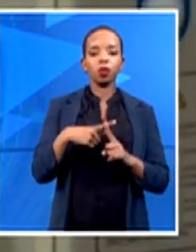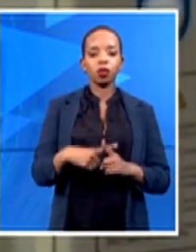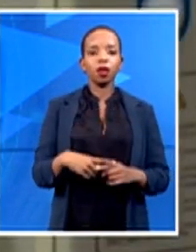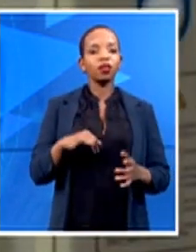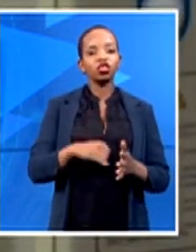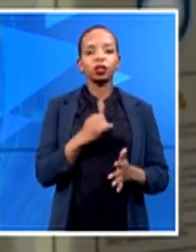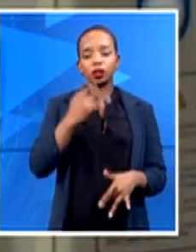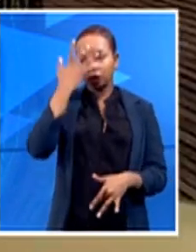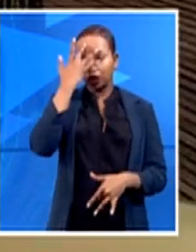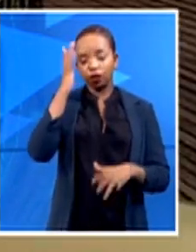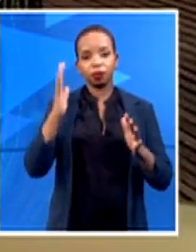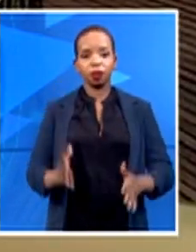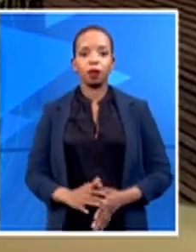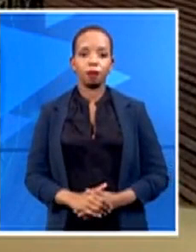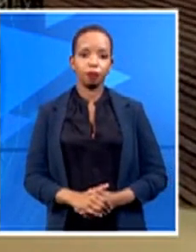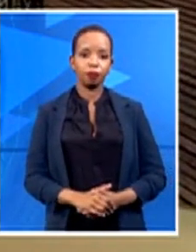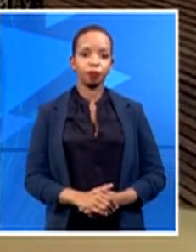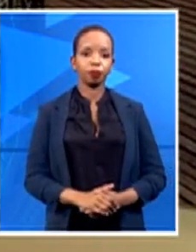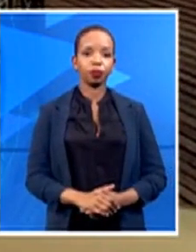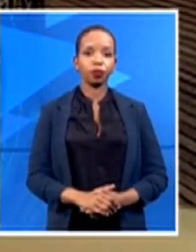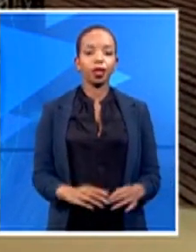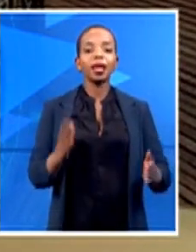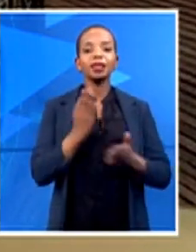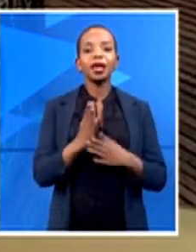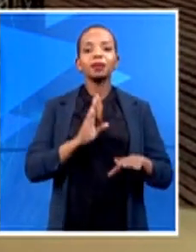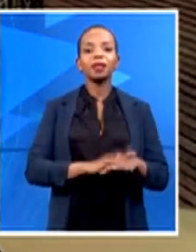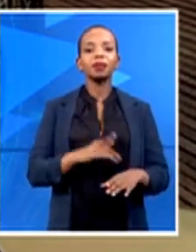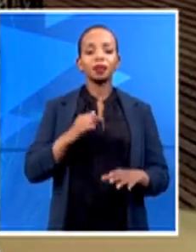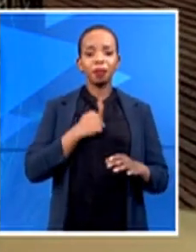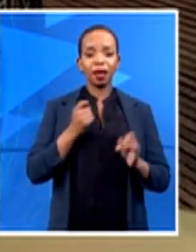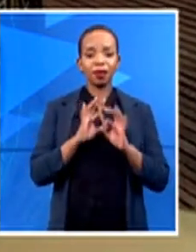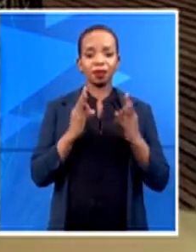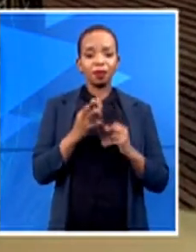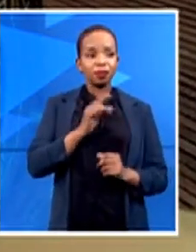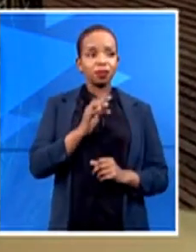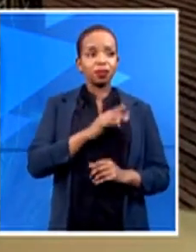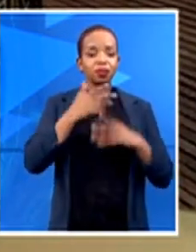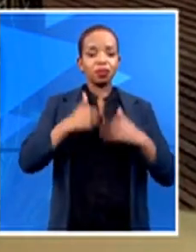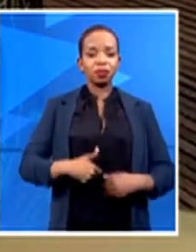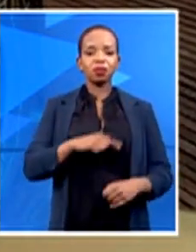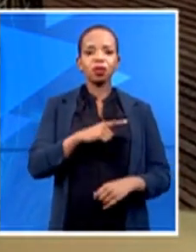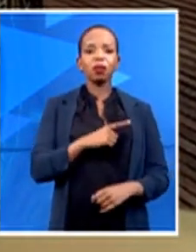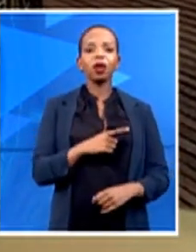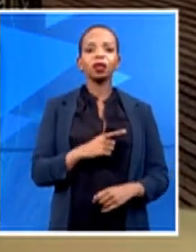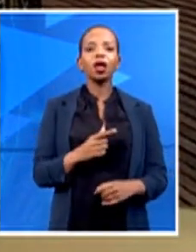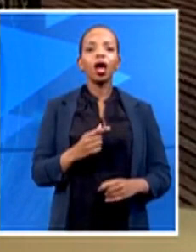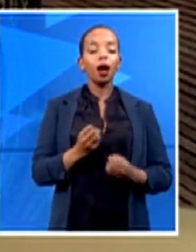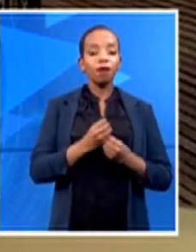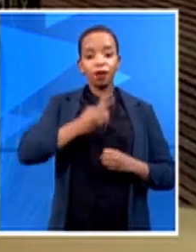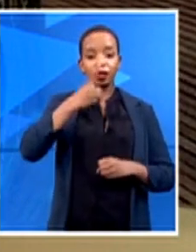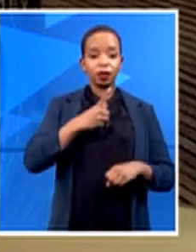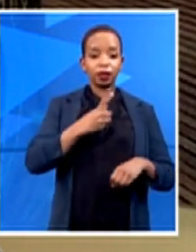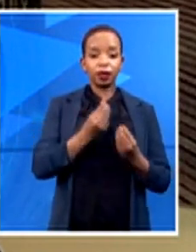that I feel they're scared of me, because the first thing they'll ask me, Mommy, where did you work? And I don't know if I must feel offended. I don't know